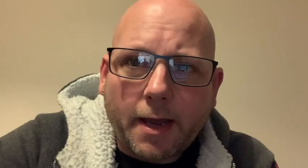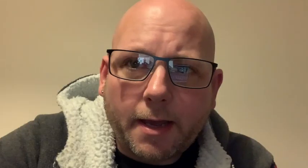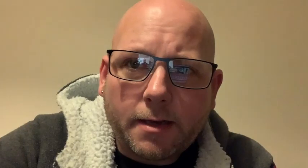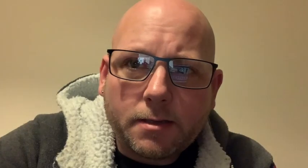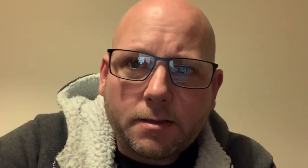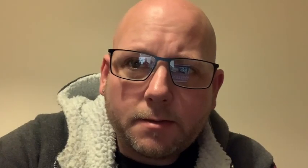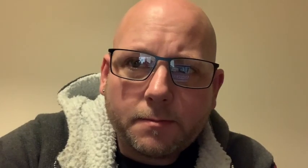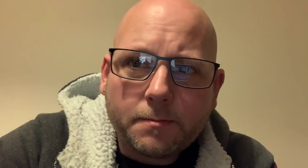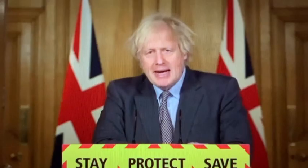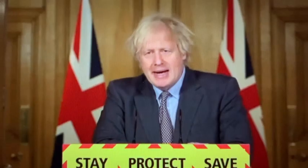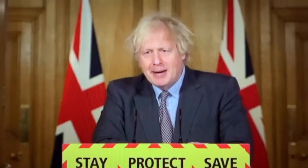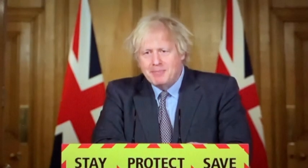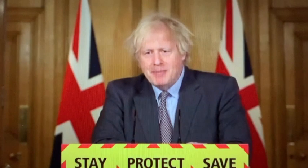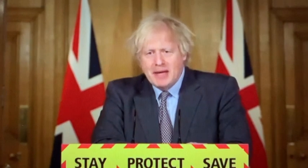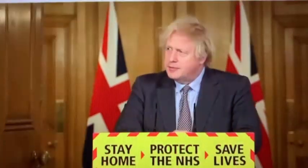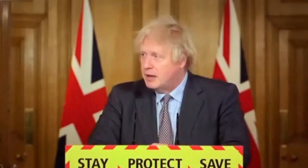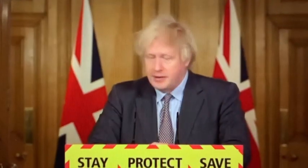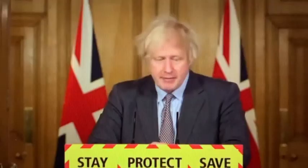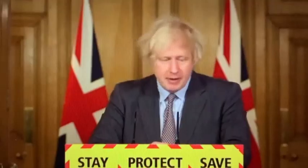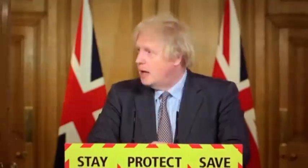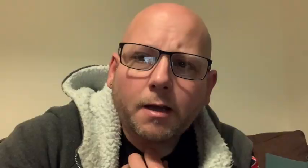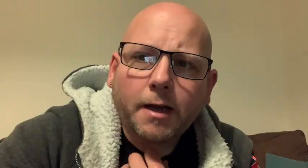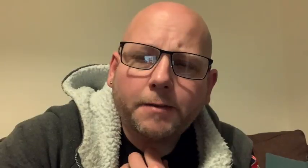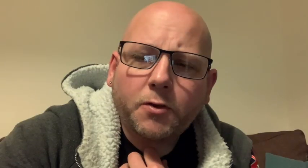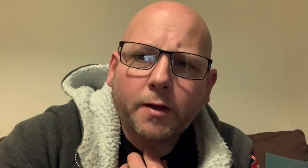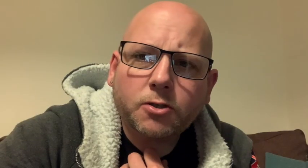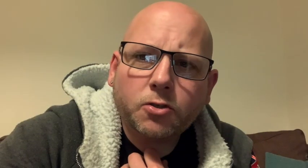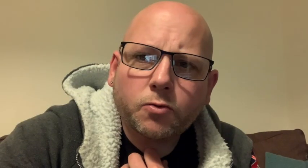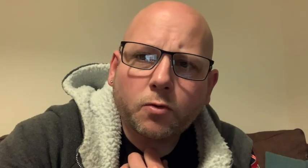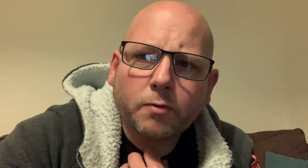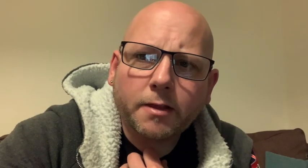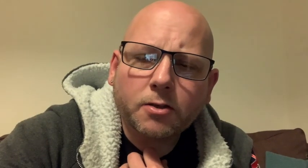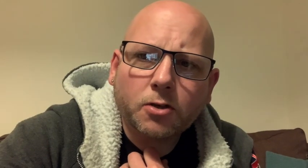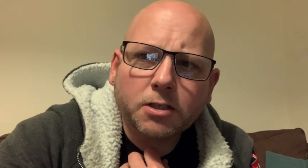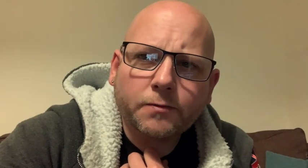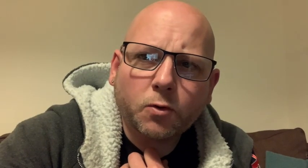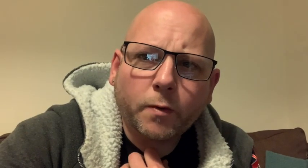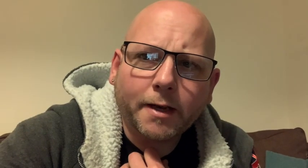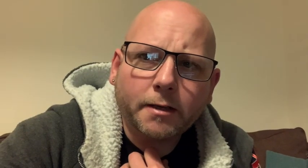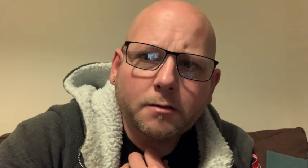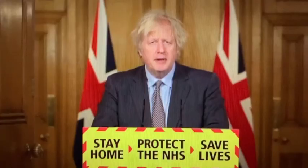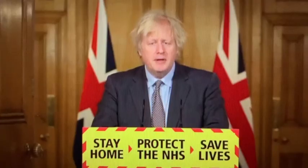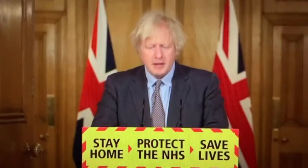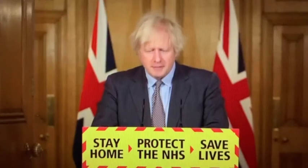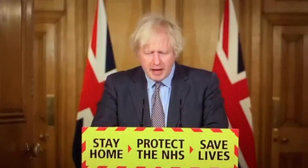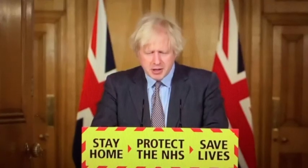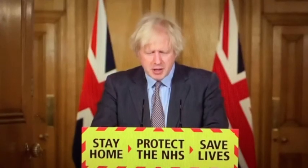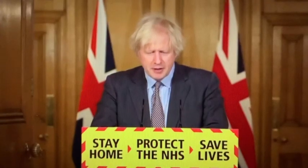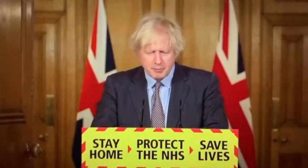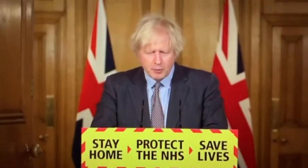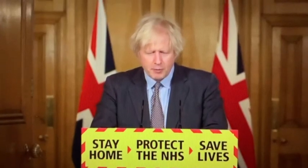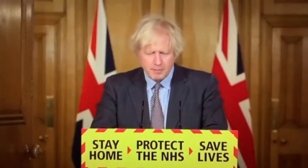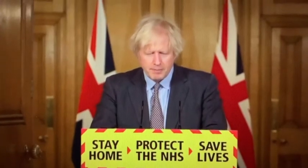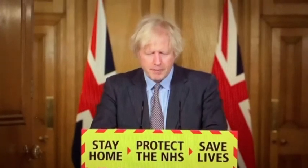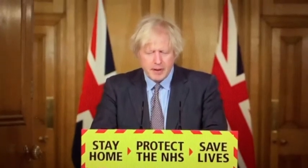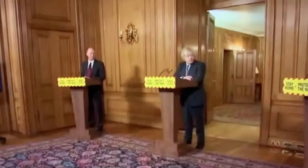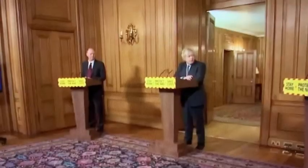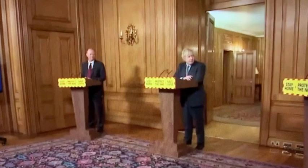Gary. And? David. And if you had to rate the size of your willy? It's vanishingly